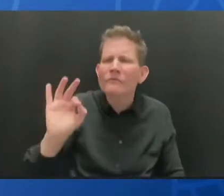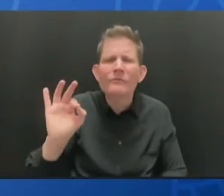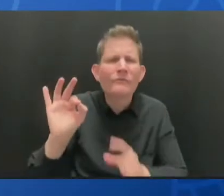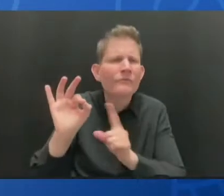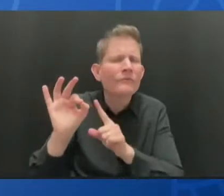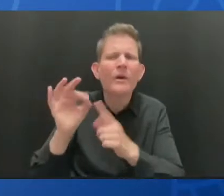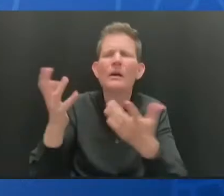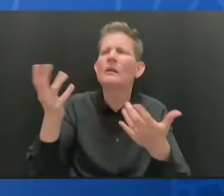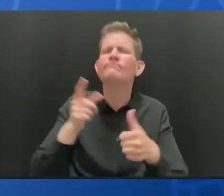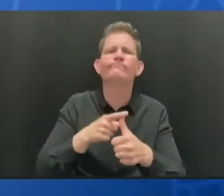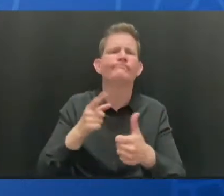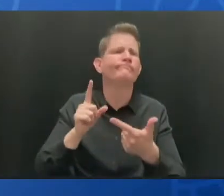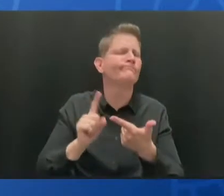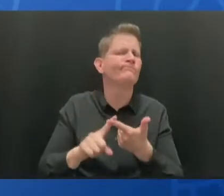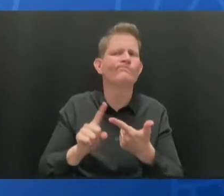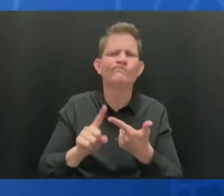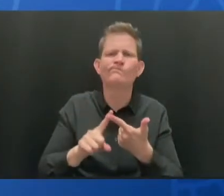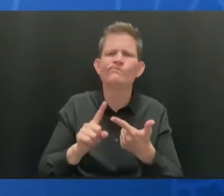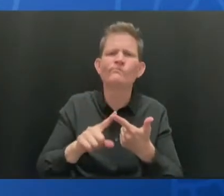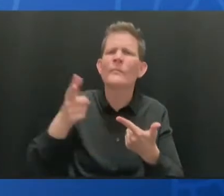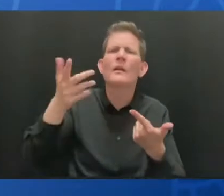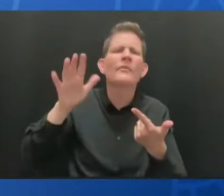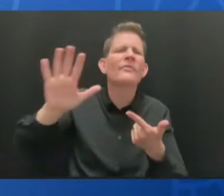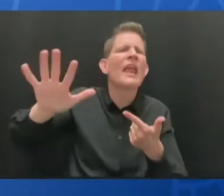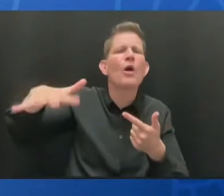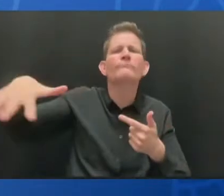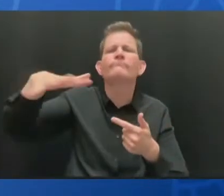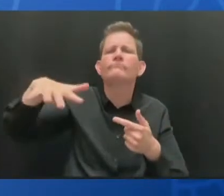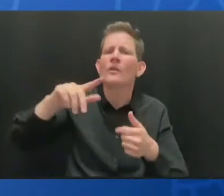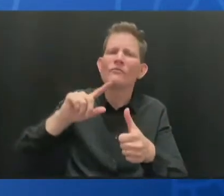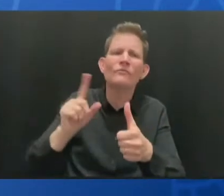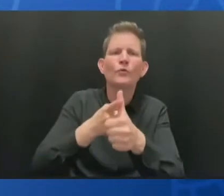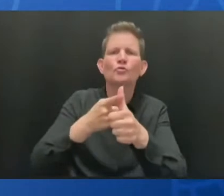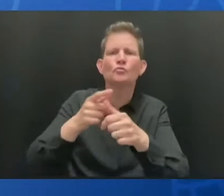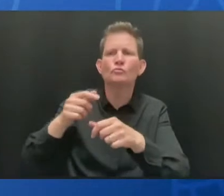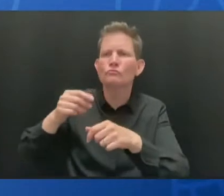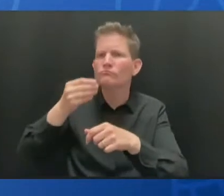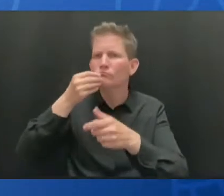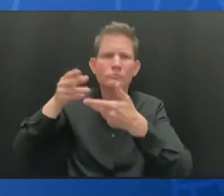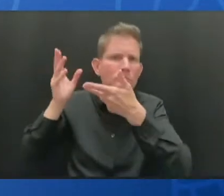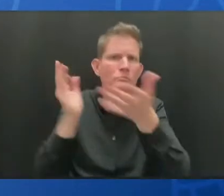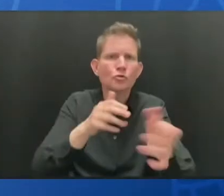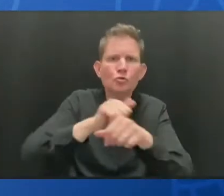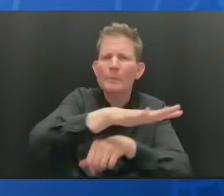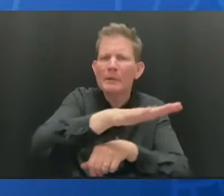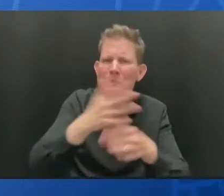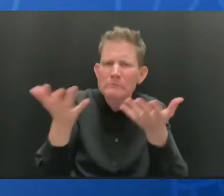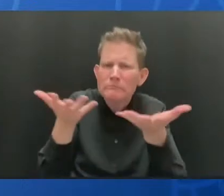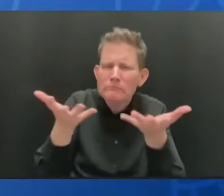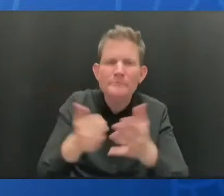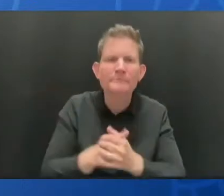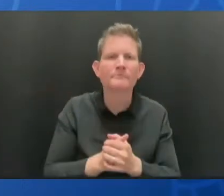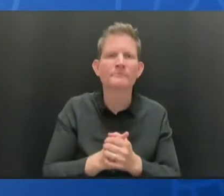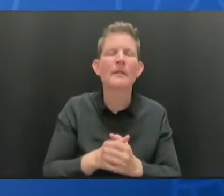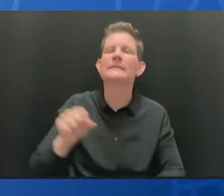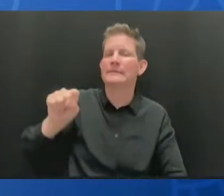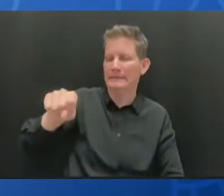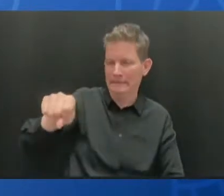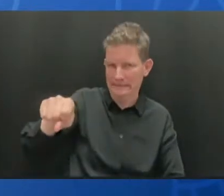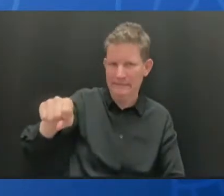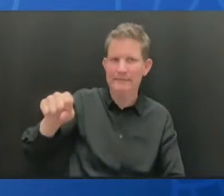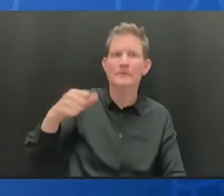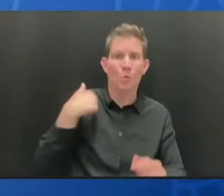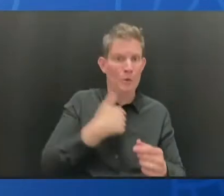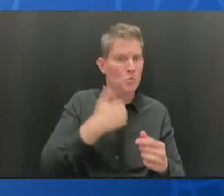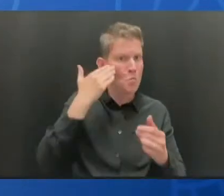their first shipment or shipments? Yes. Well, last week we knew there were some numbers. We weren't able to give everybody some specific numbers, but I